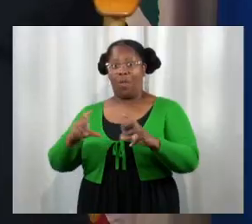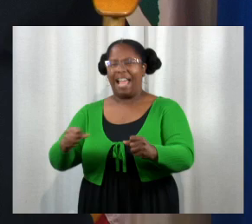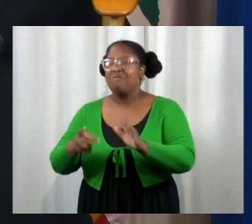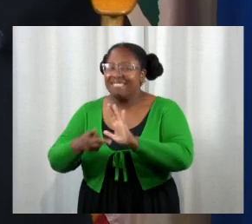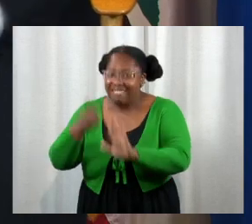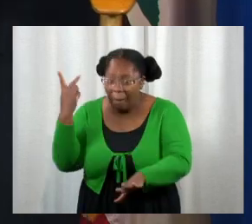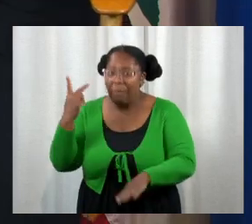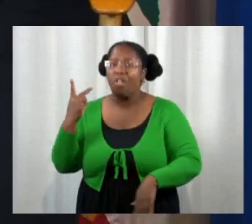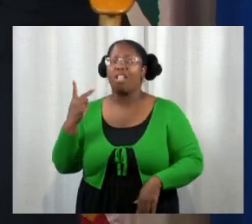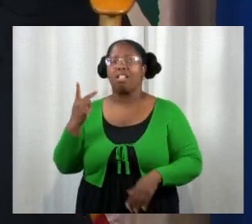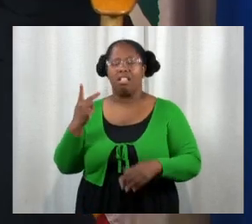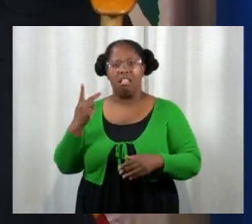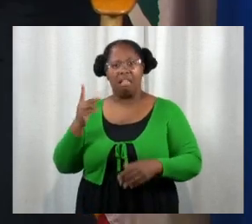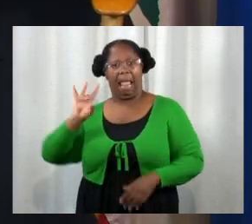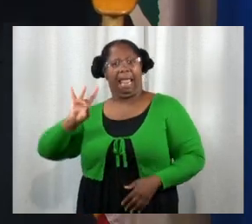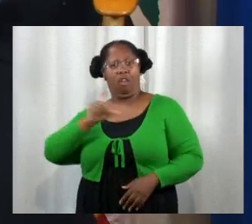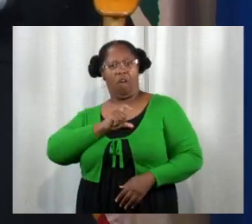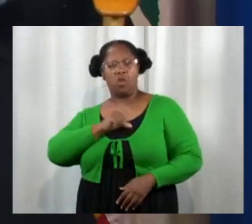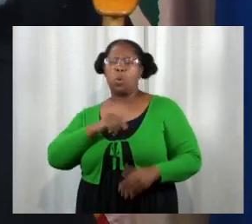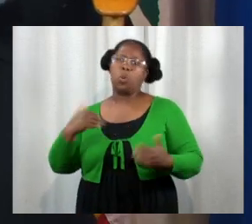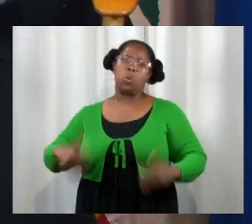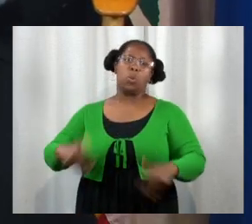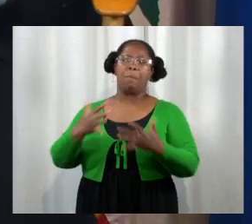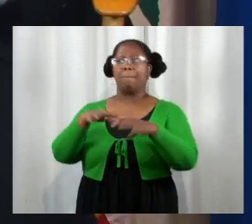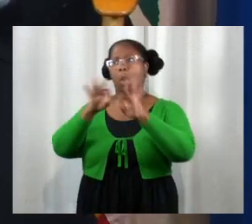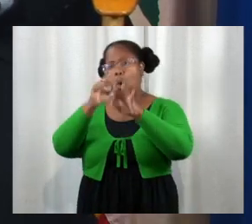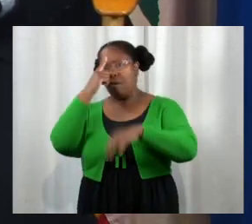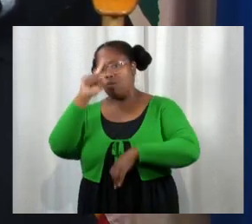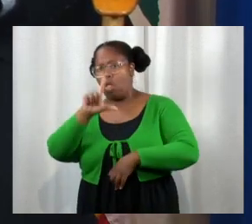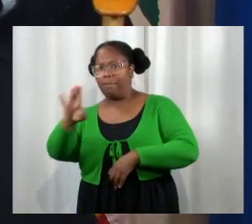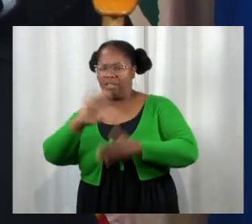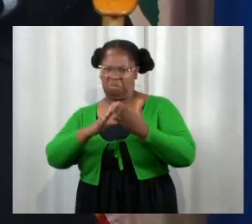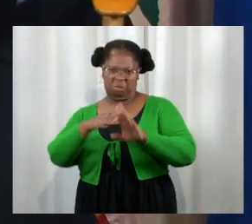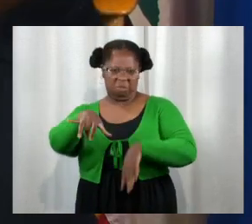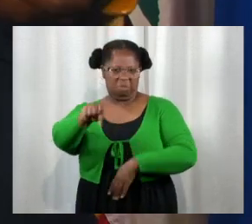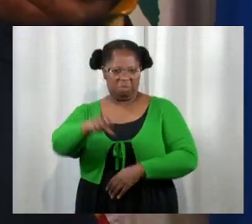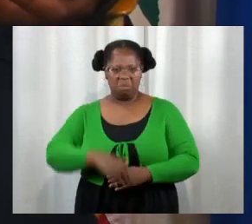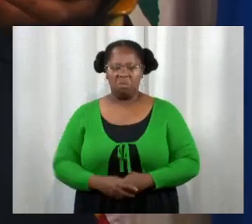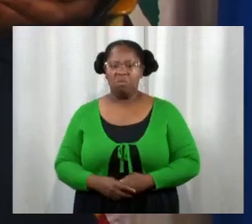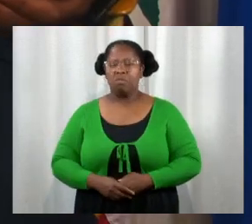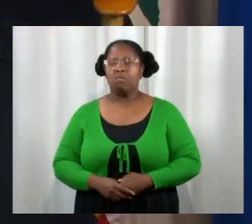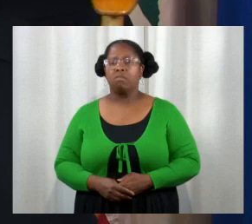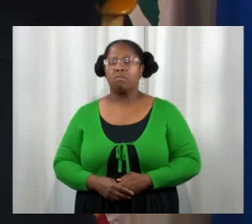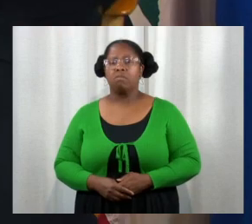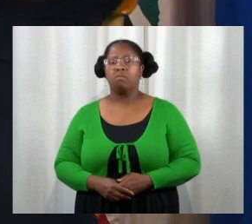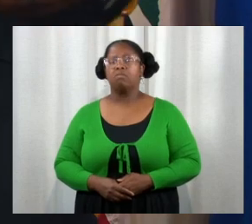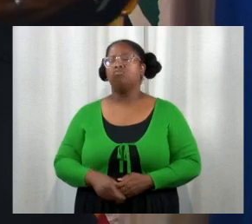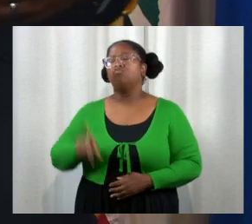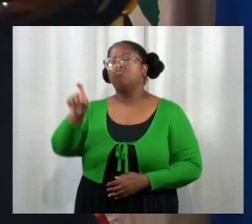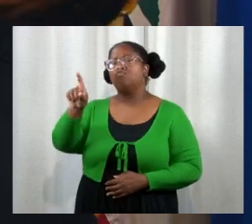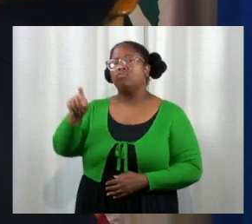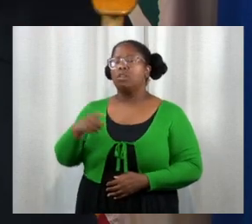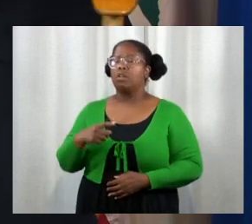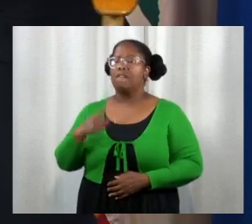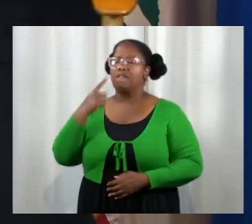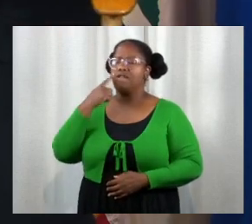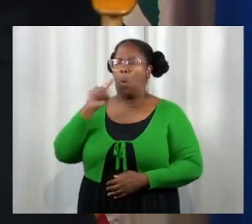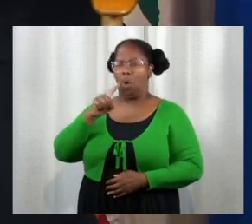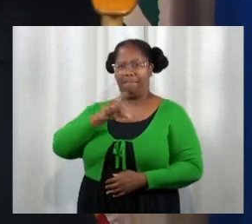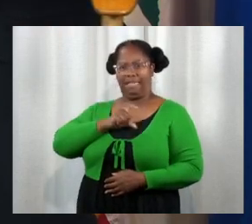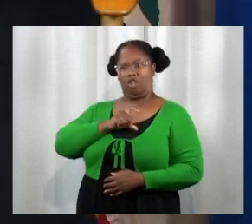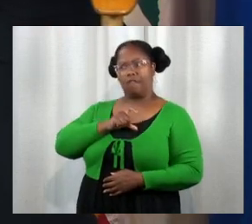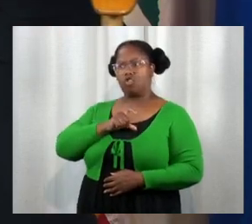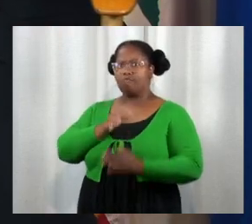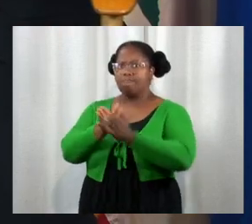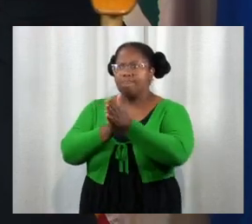That's really important and so critical for our Long Beach community. So, you know, for a police officer to want to do this